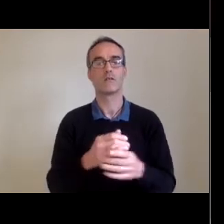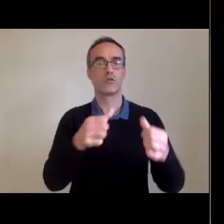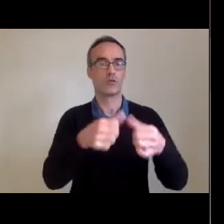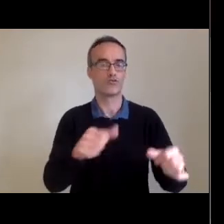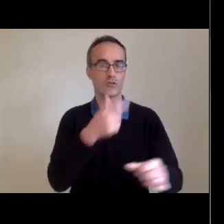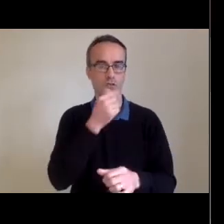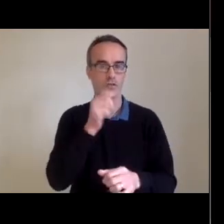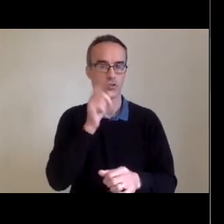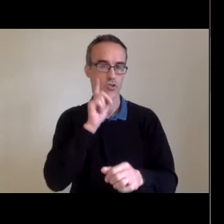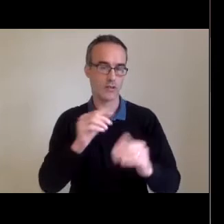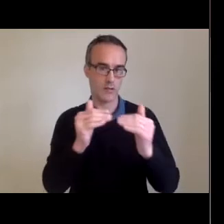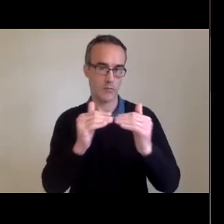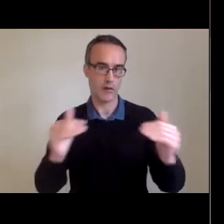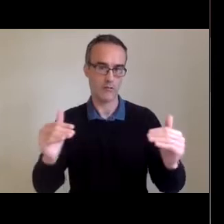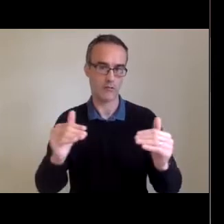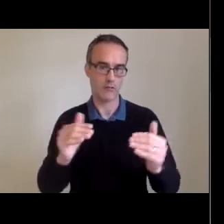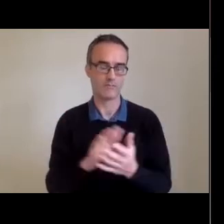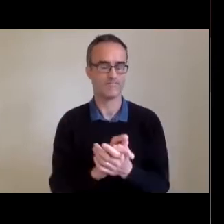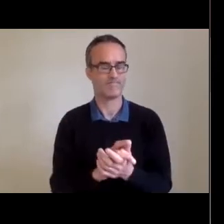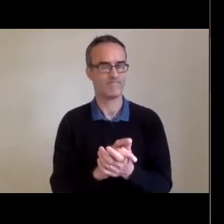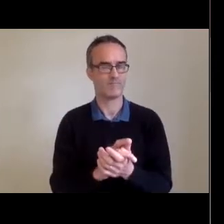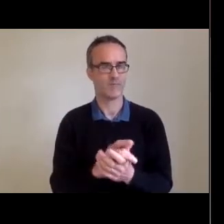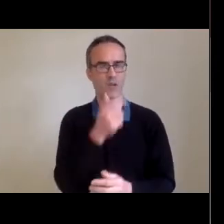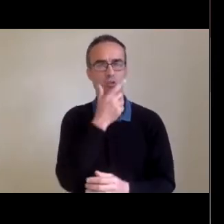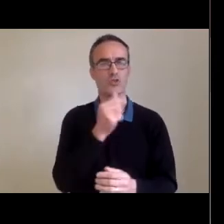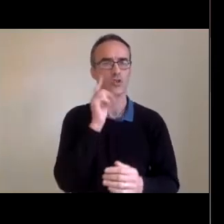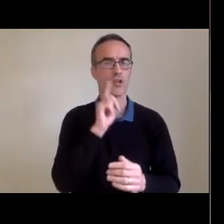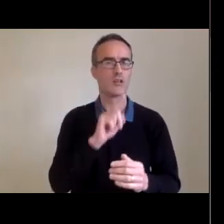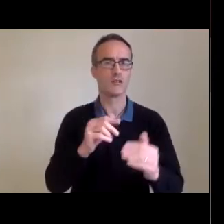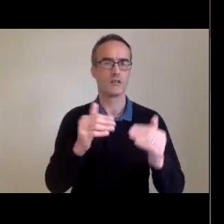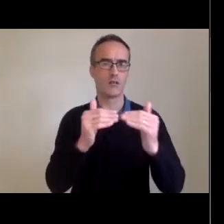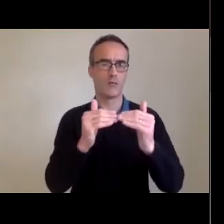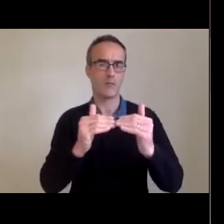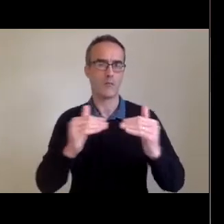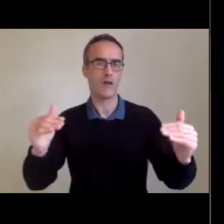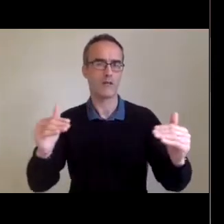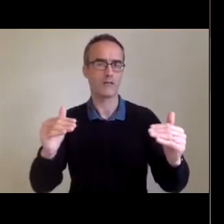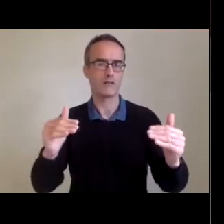Gender parity itself, we're told just a